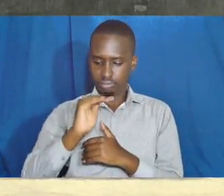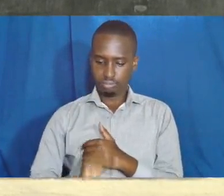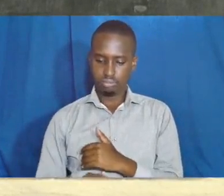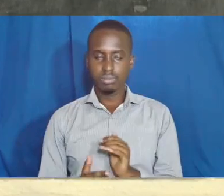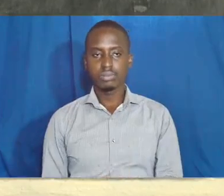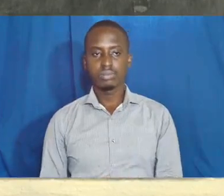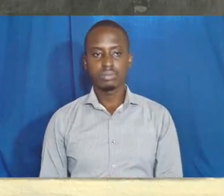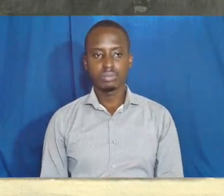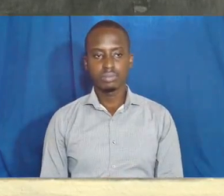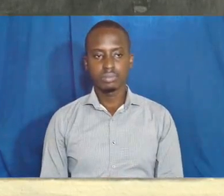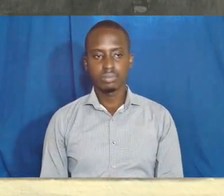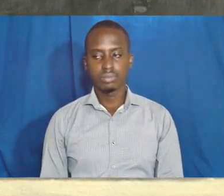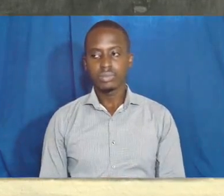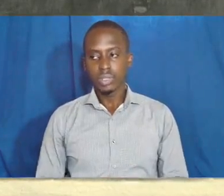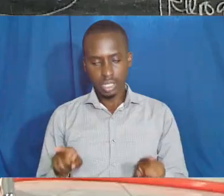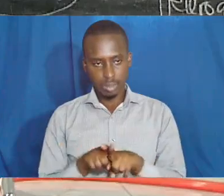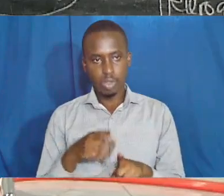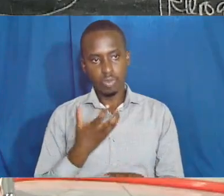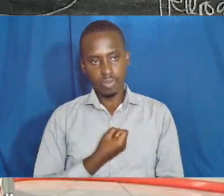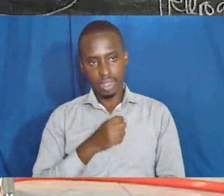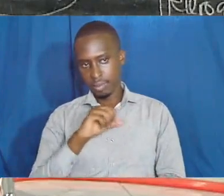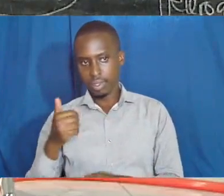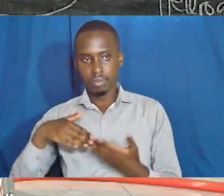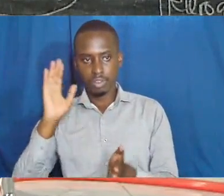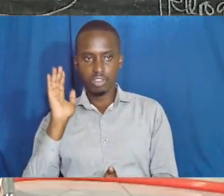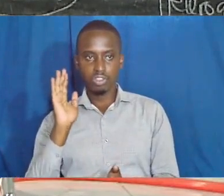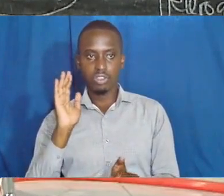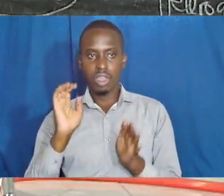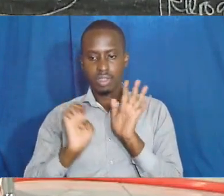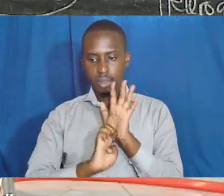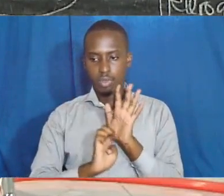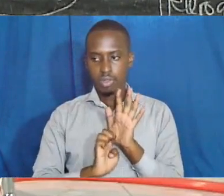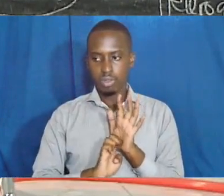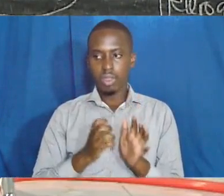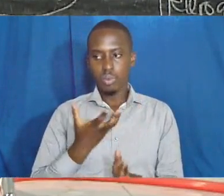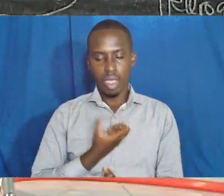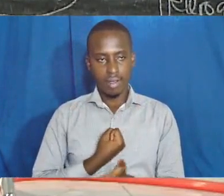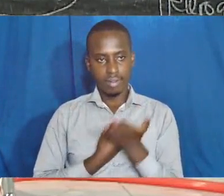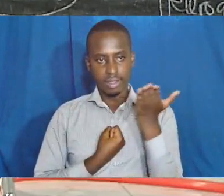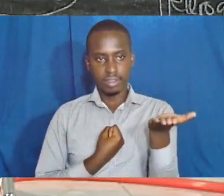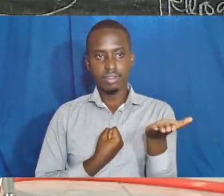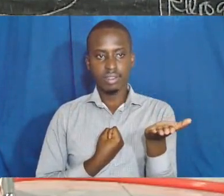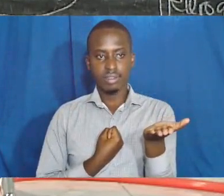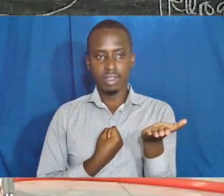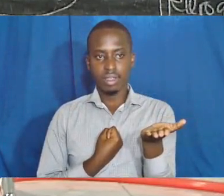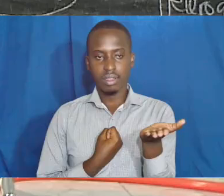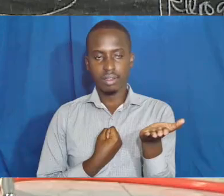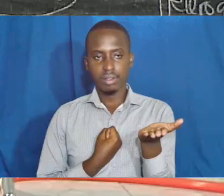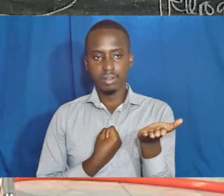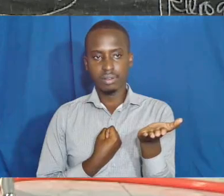heterogeneous. Let's have more examples. So we have, this is